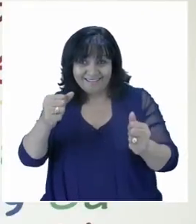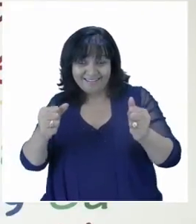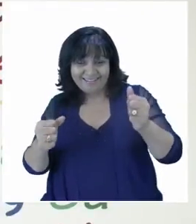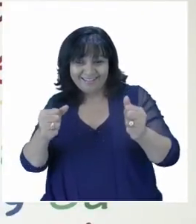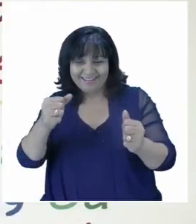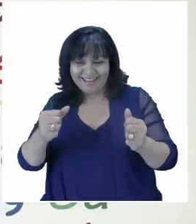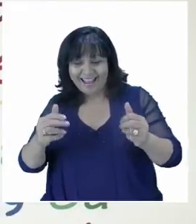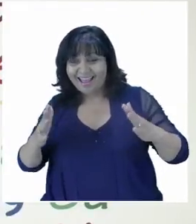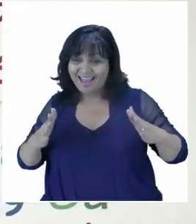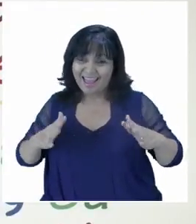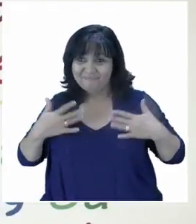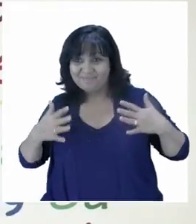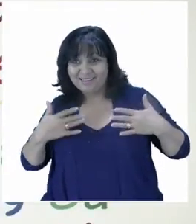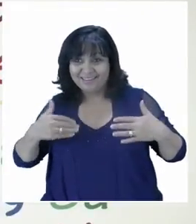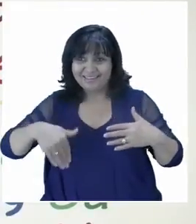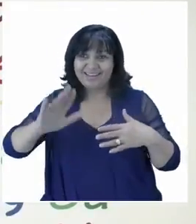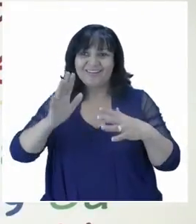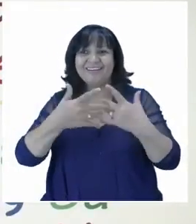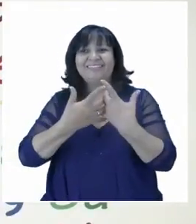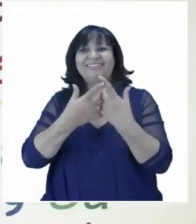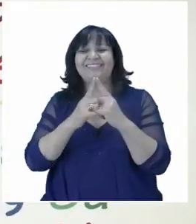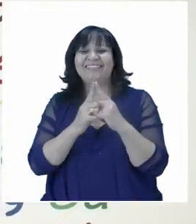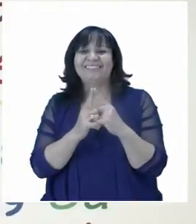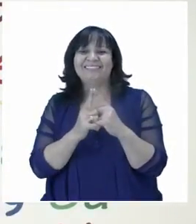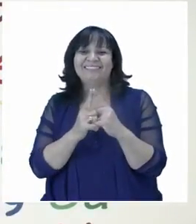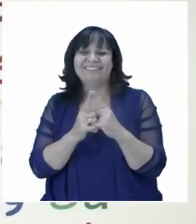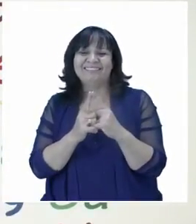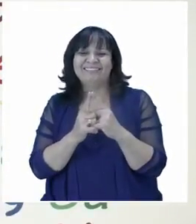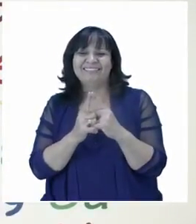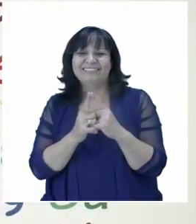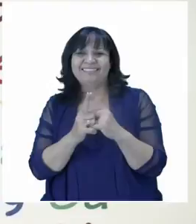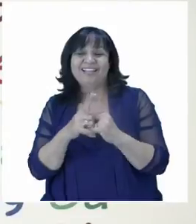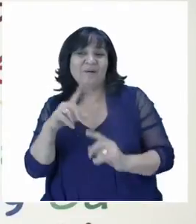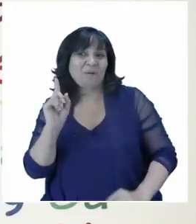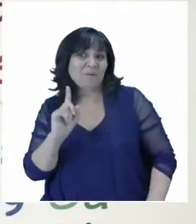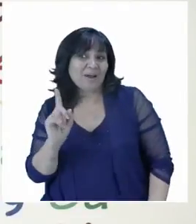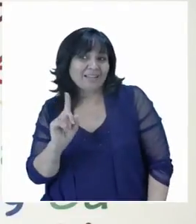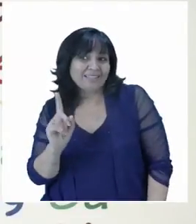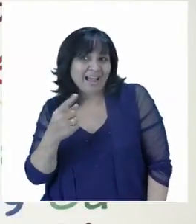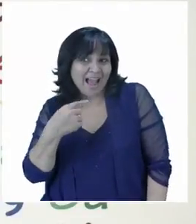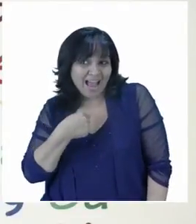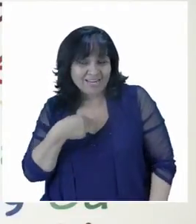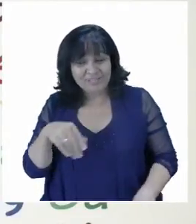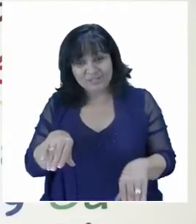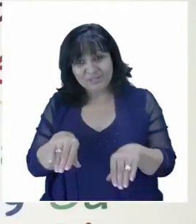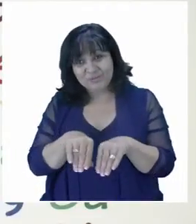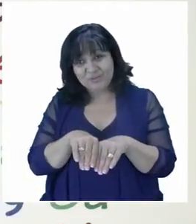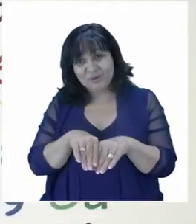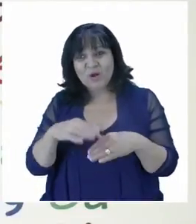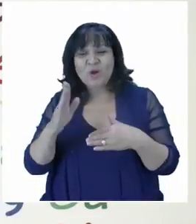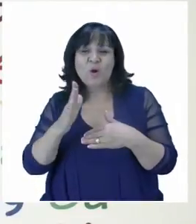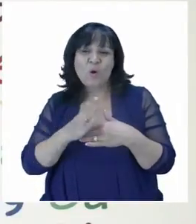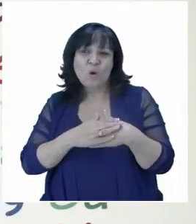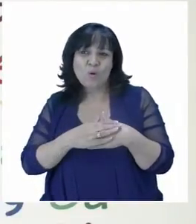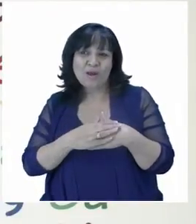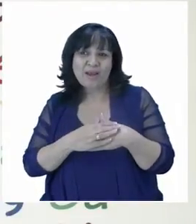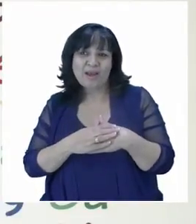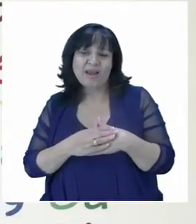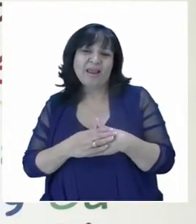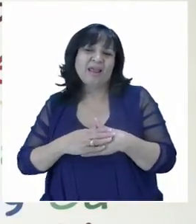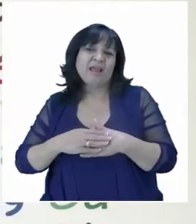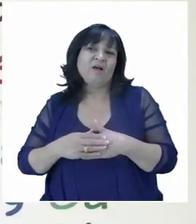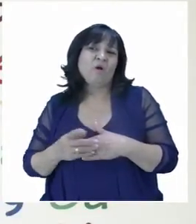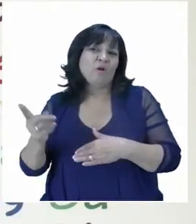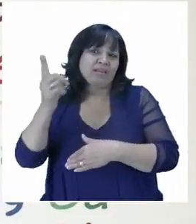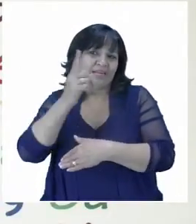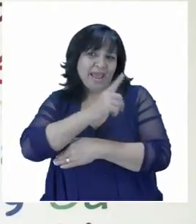going to church. So this is what I do on different days of the